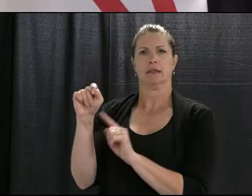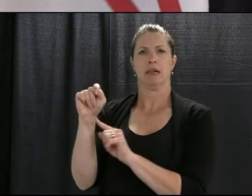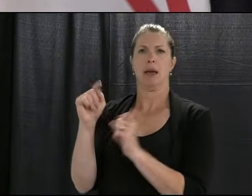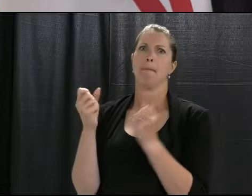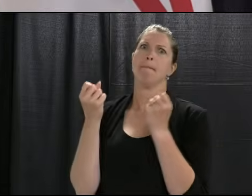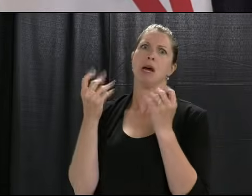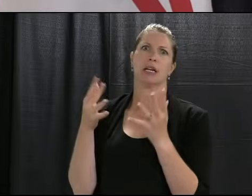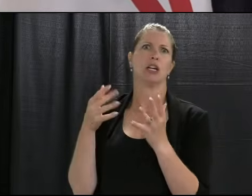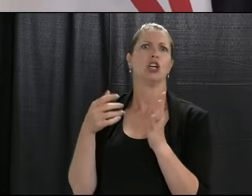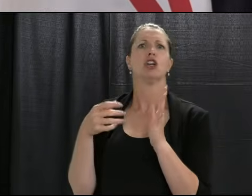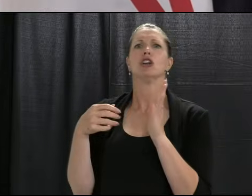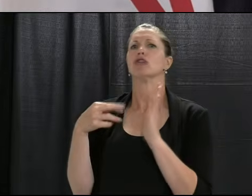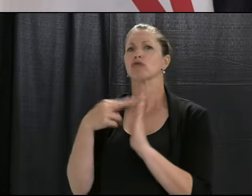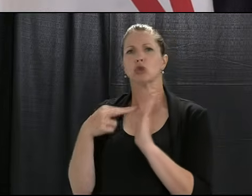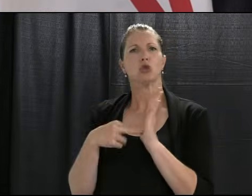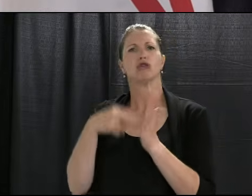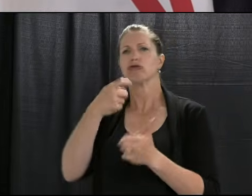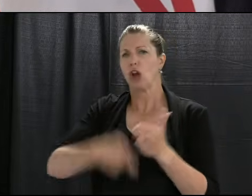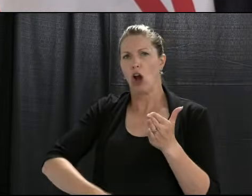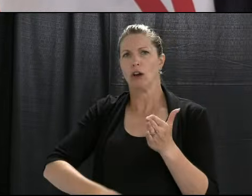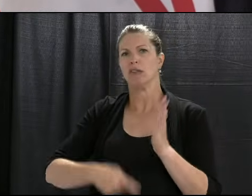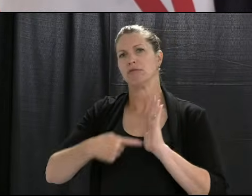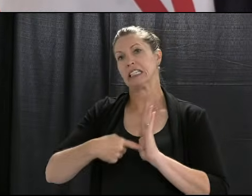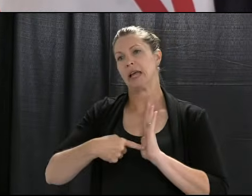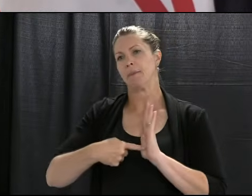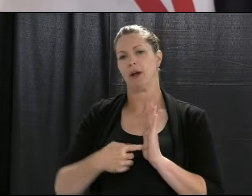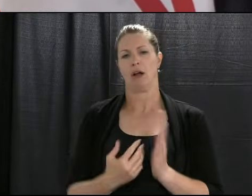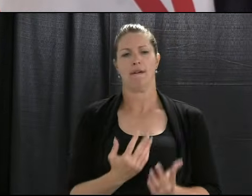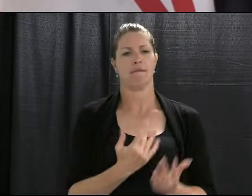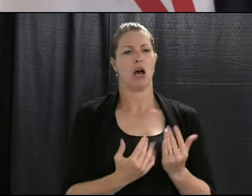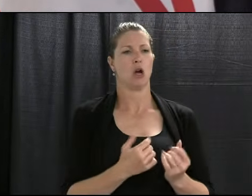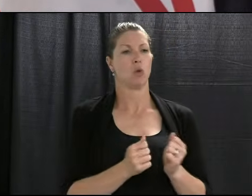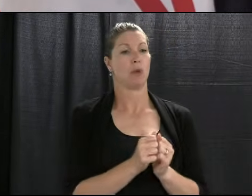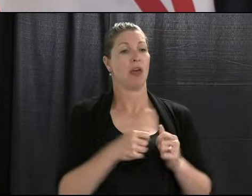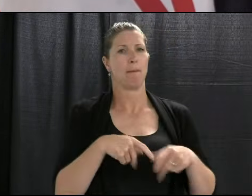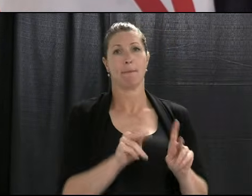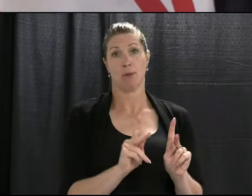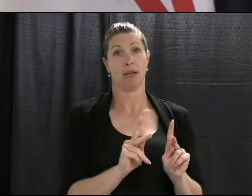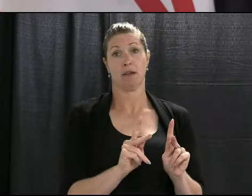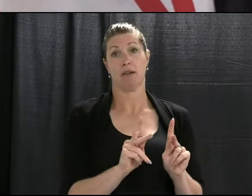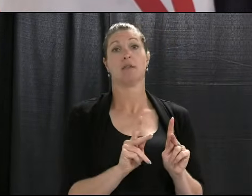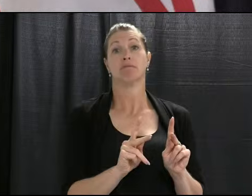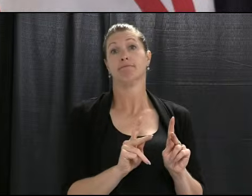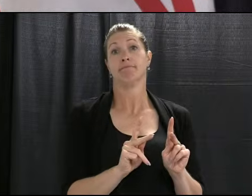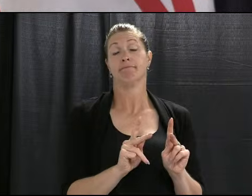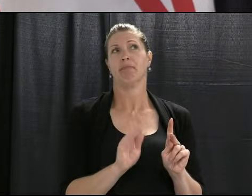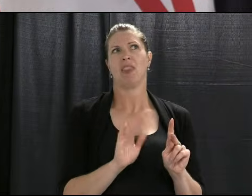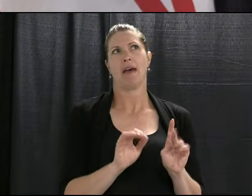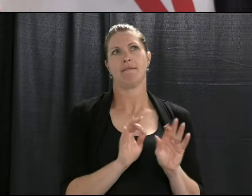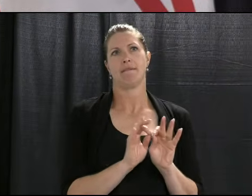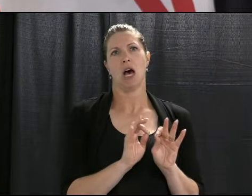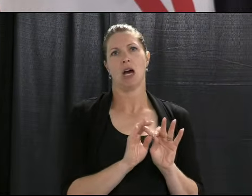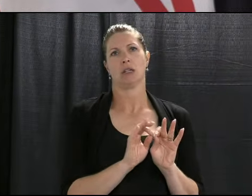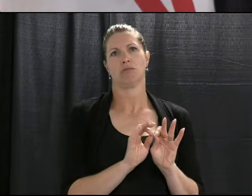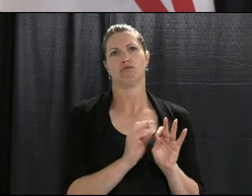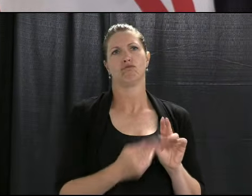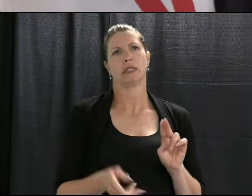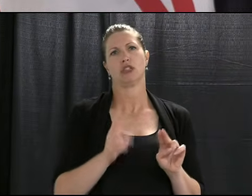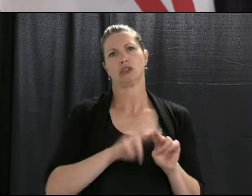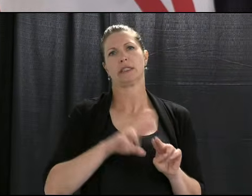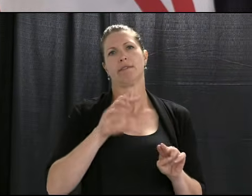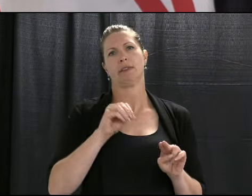fined for doing various things, such, for example, having a fire without a permit is one example. that fine will very much likely be